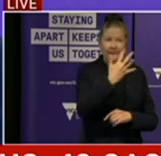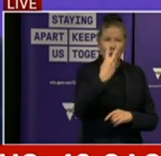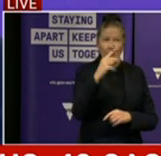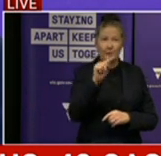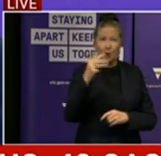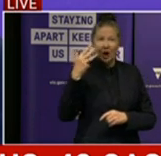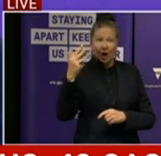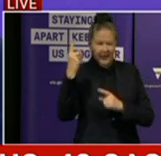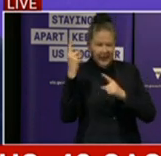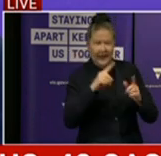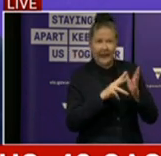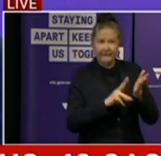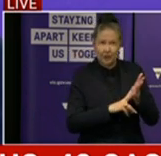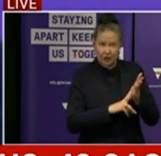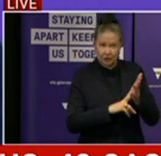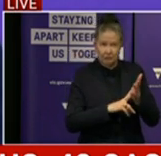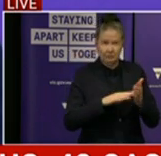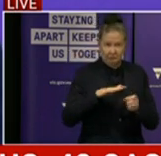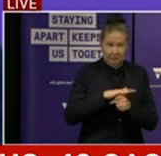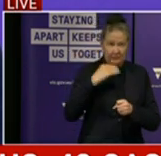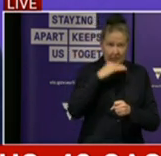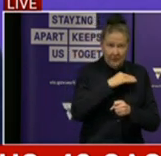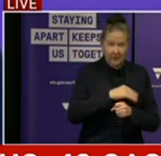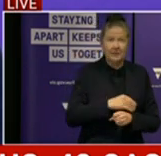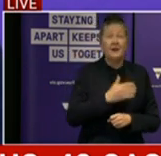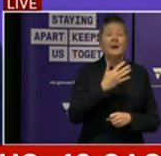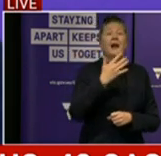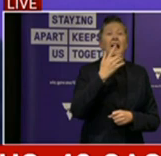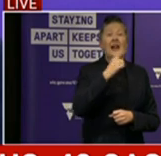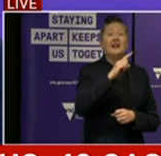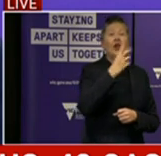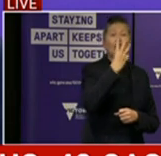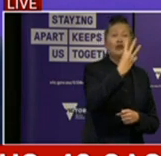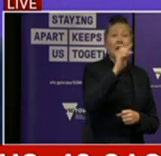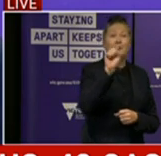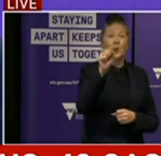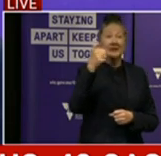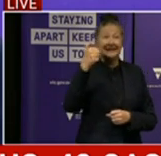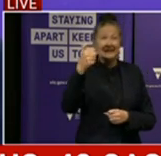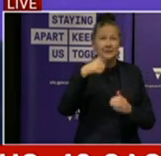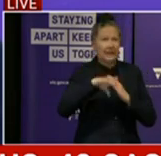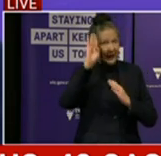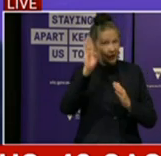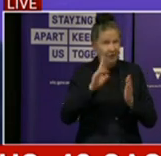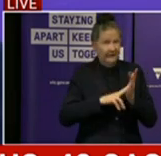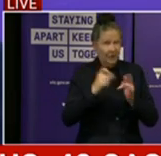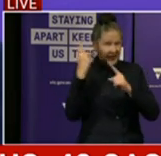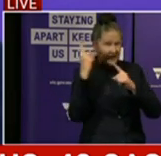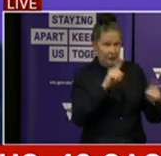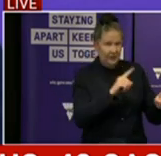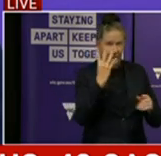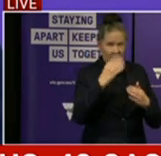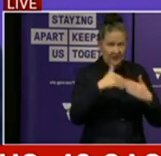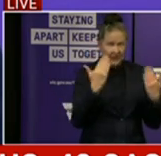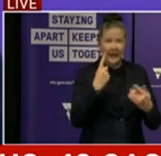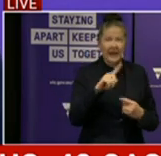Metro, 3.6 in regional Victoria. And there are no new mystery cases in